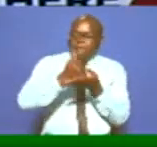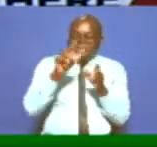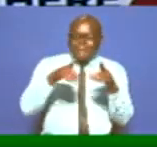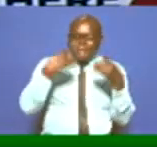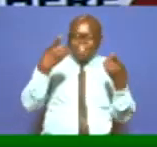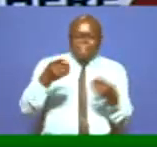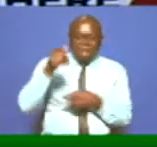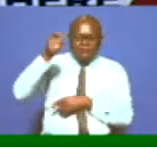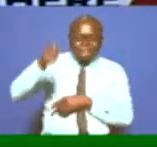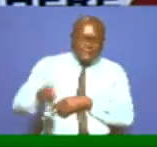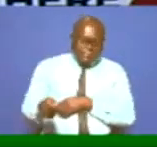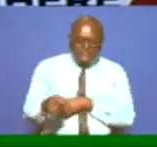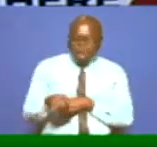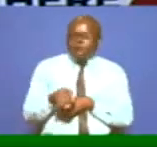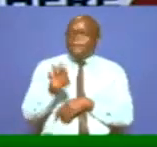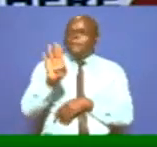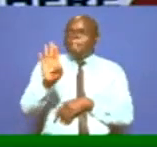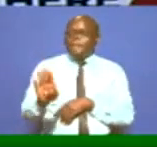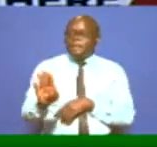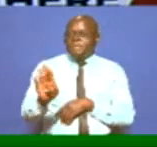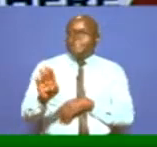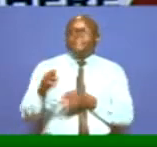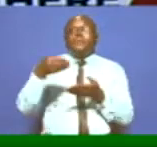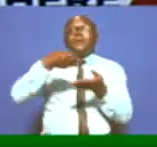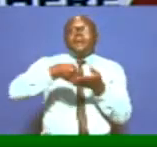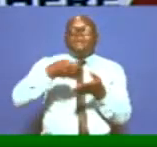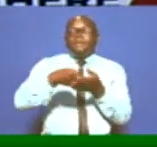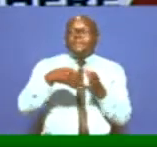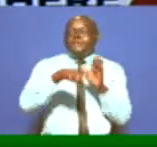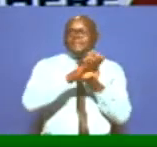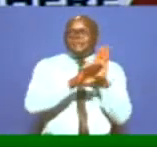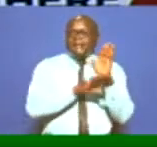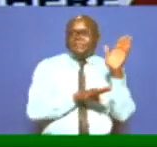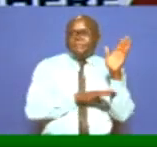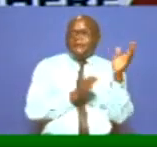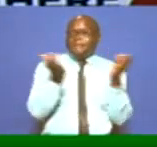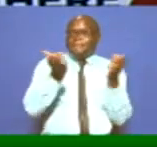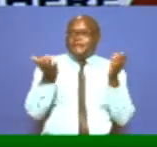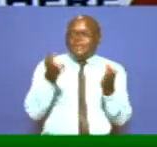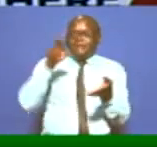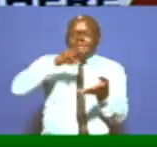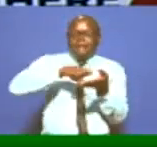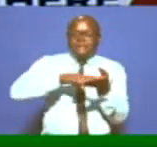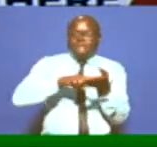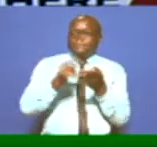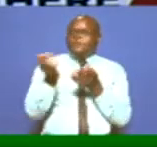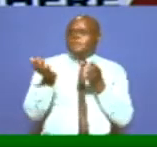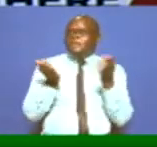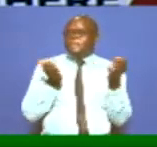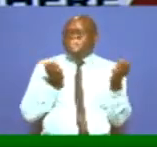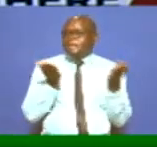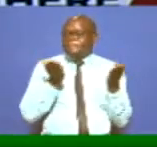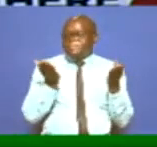B. Revenue statements of the Business Registration Services.